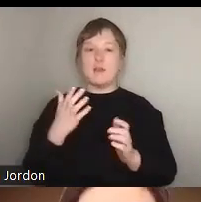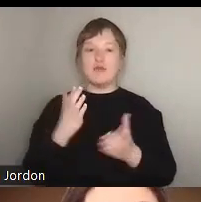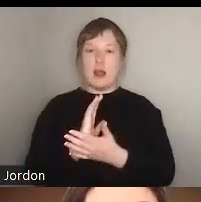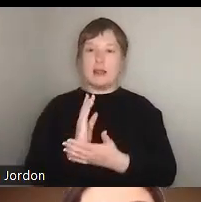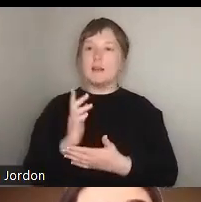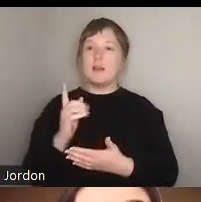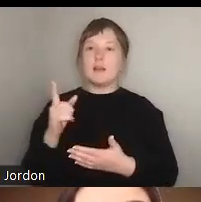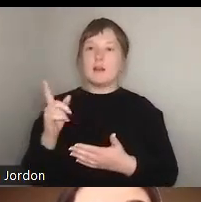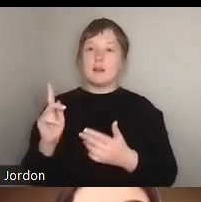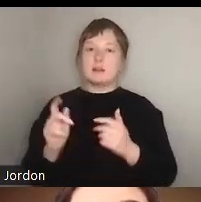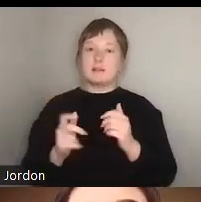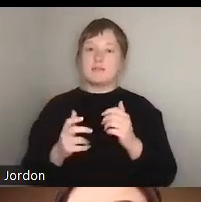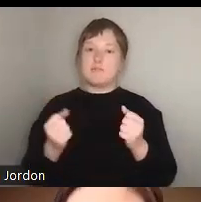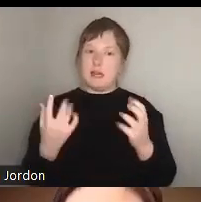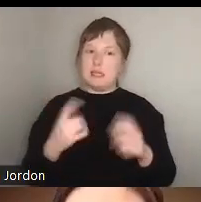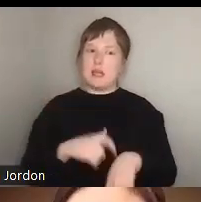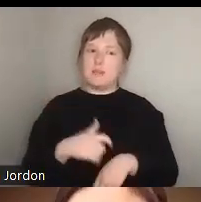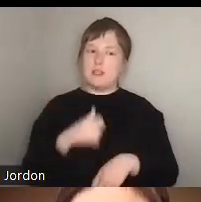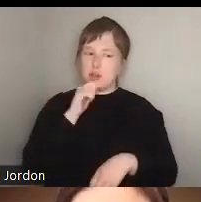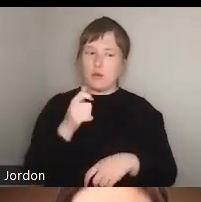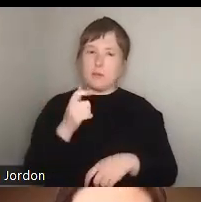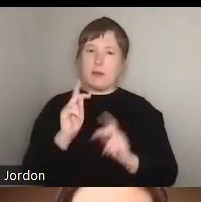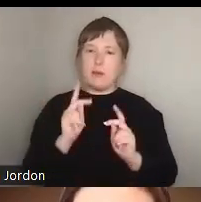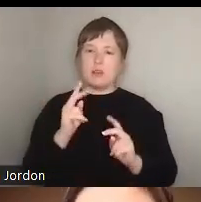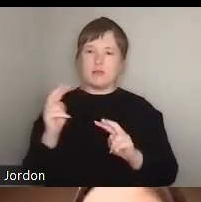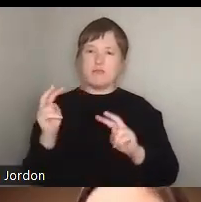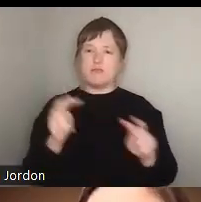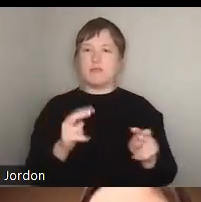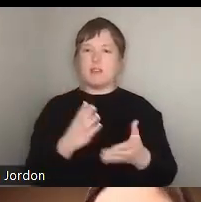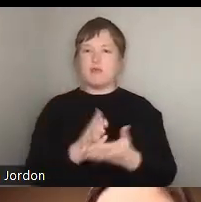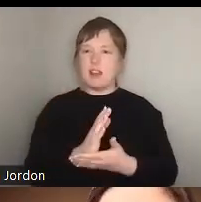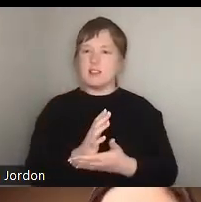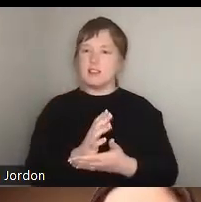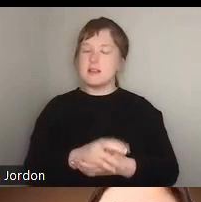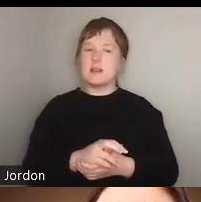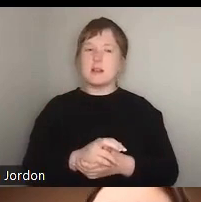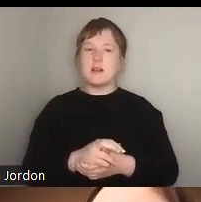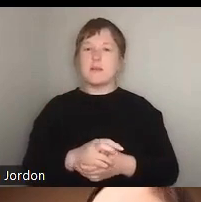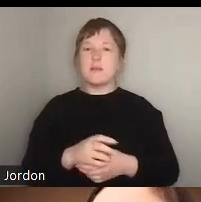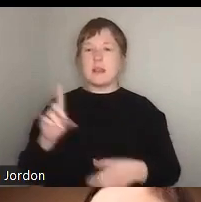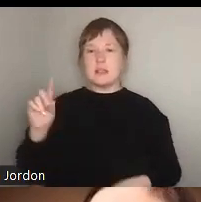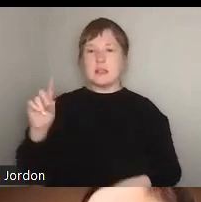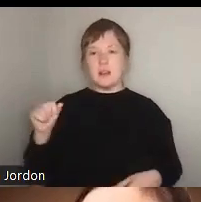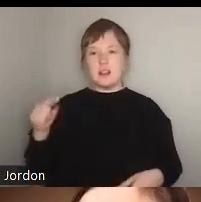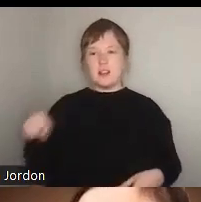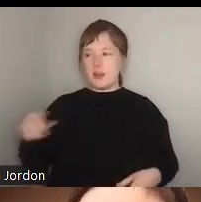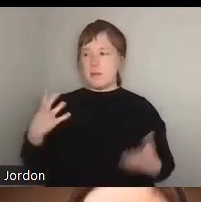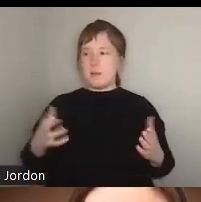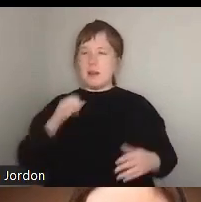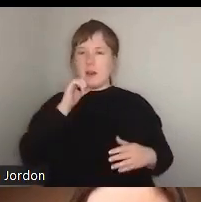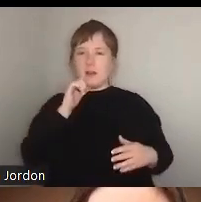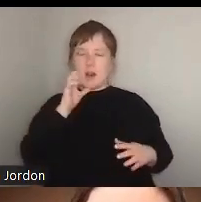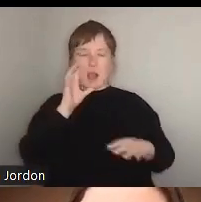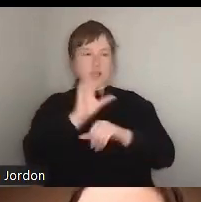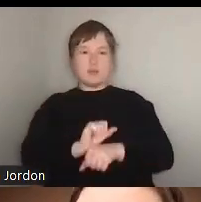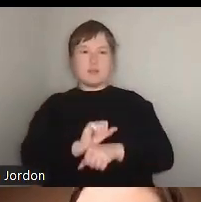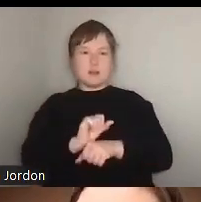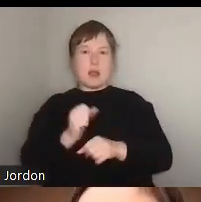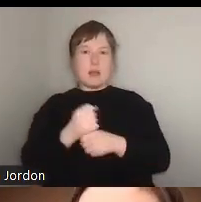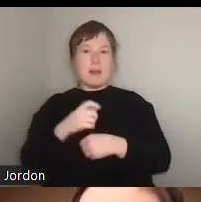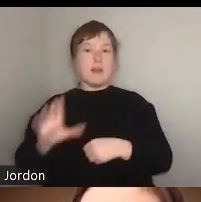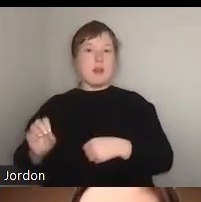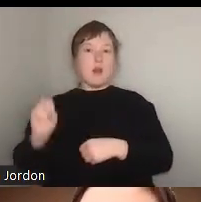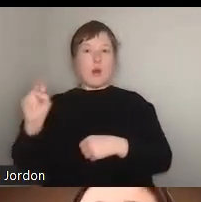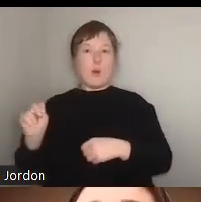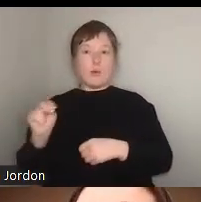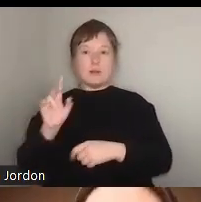that right. So in general, people with disabilities might not be used to getting to like make their own decisions in a way. So when we work with